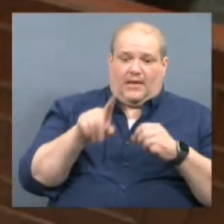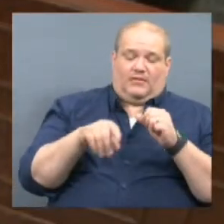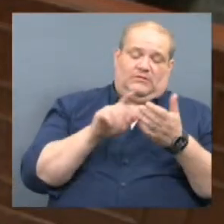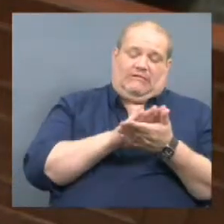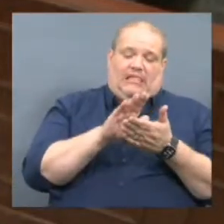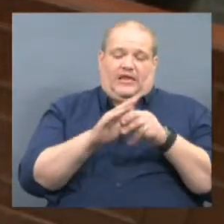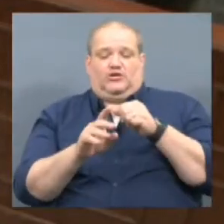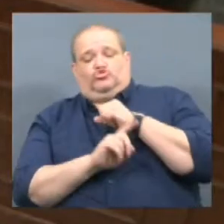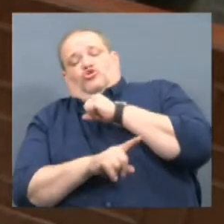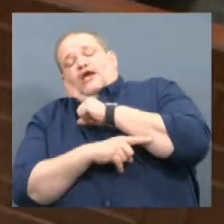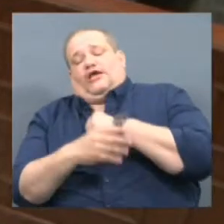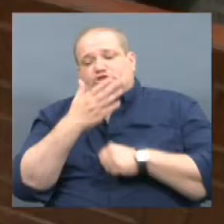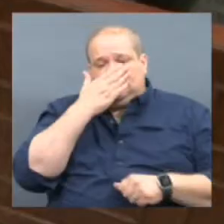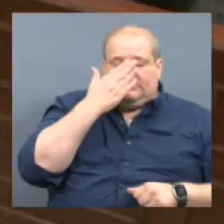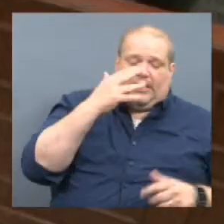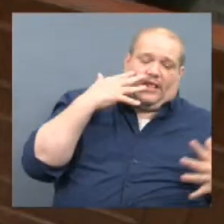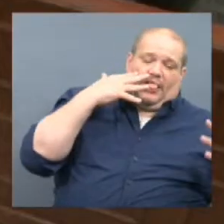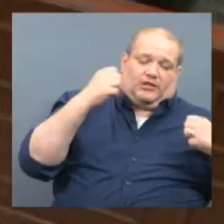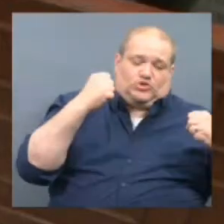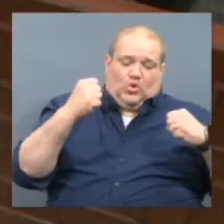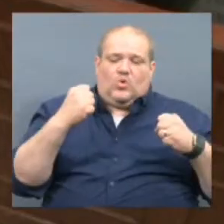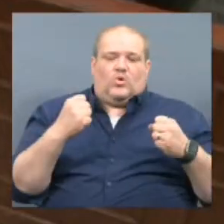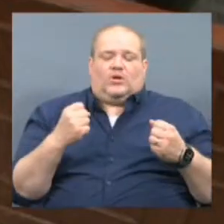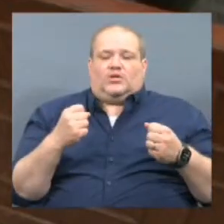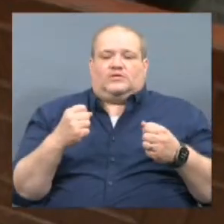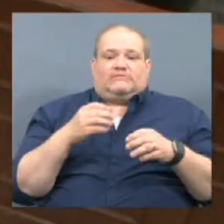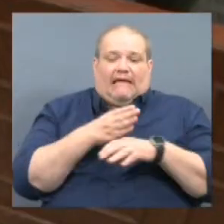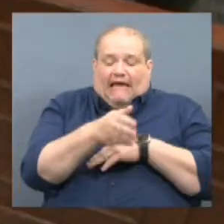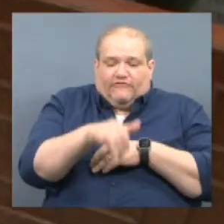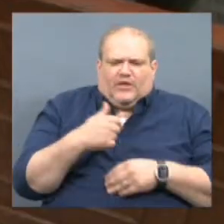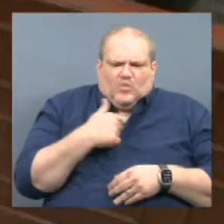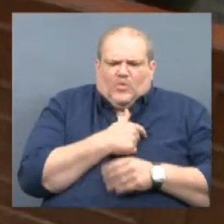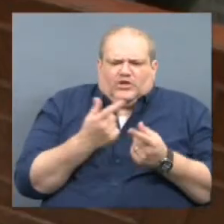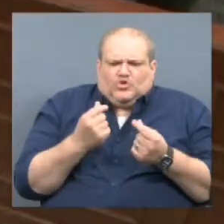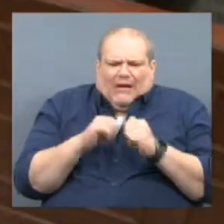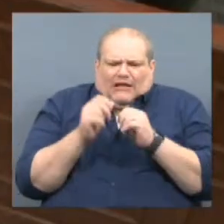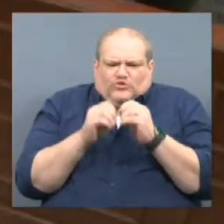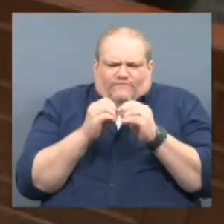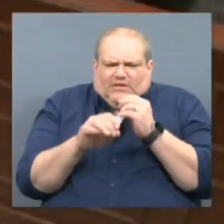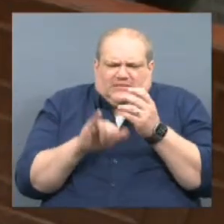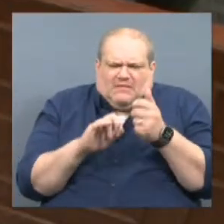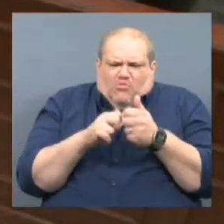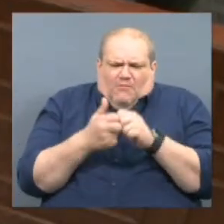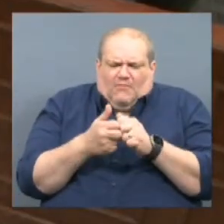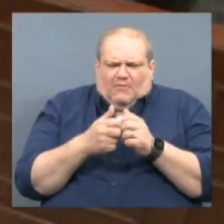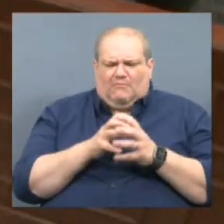and smell and noise, and what recourse do we have?